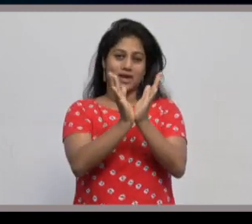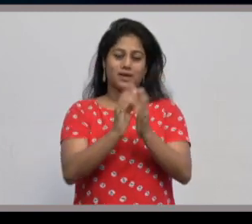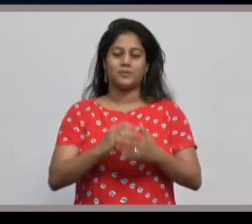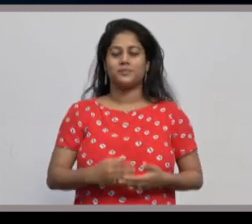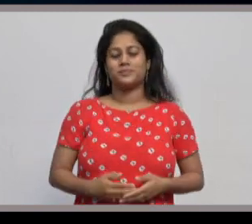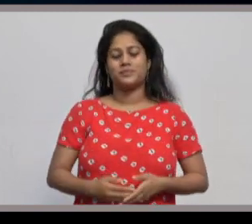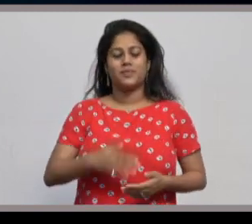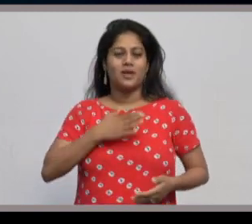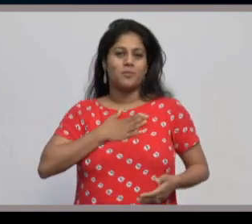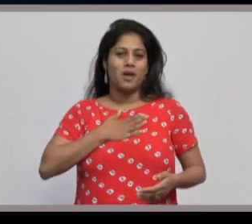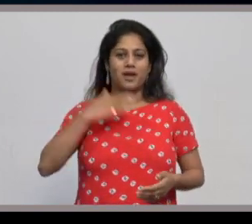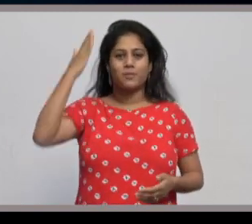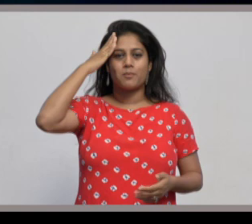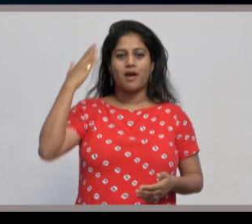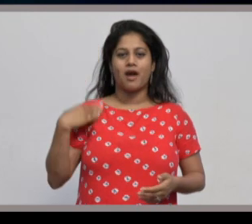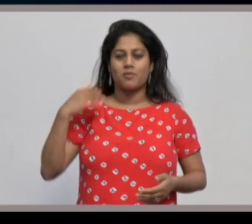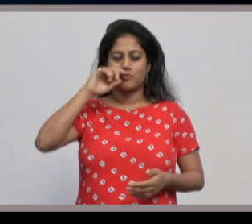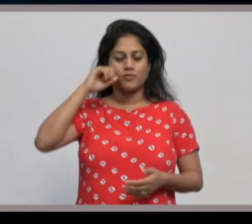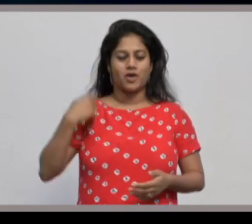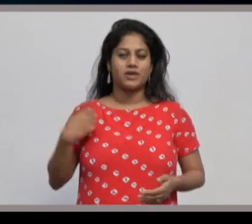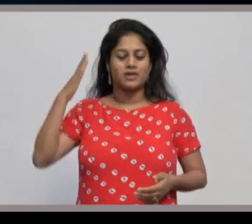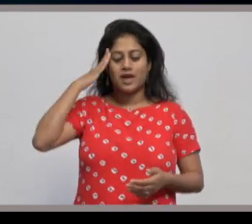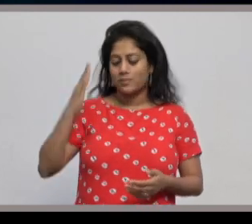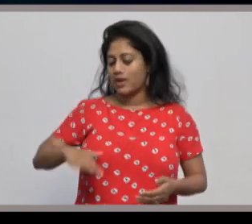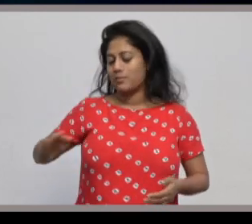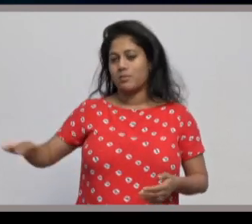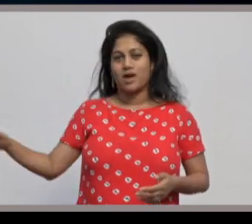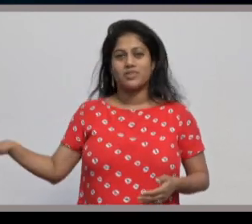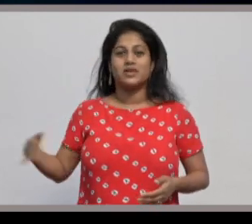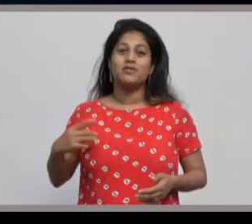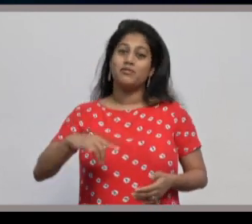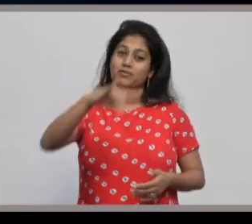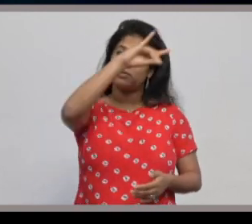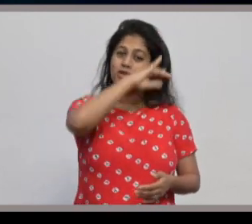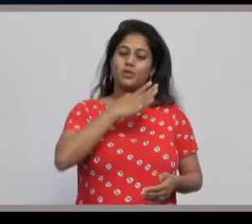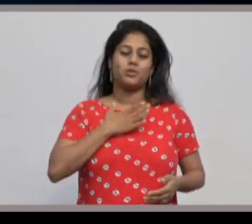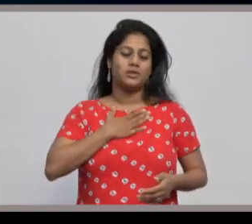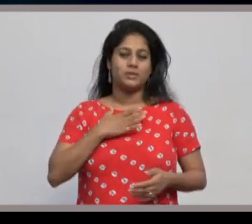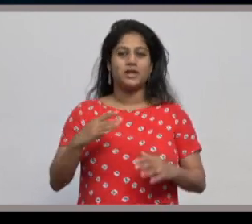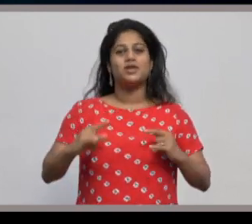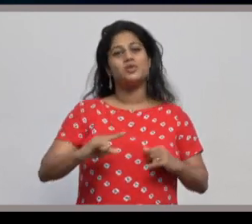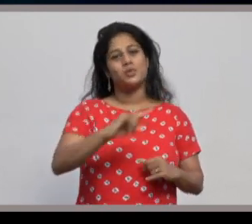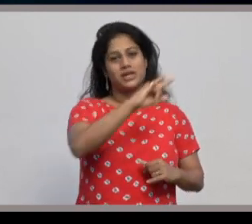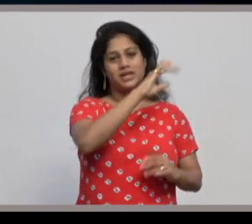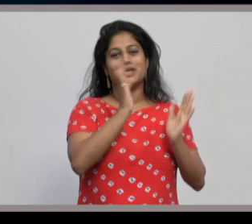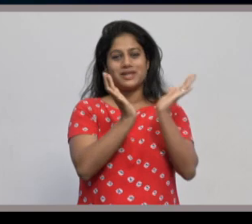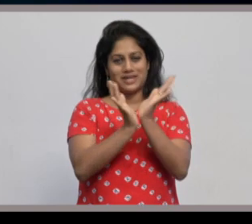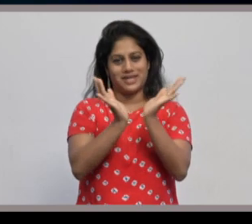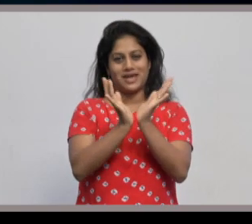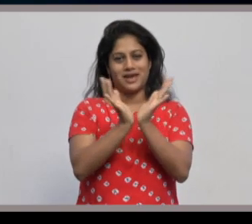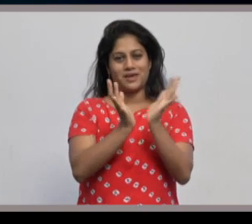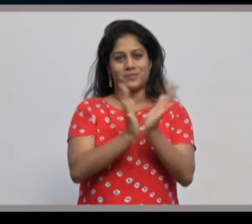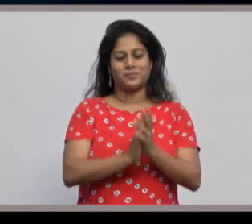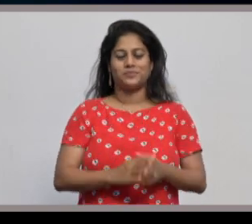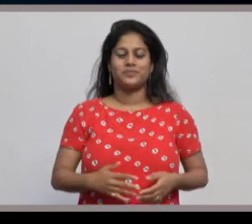So I had no choice but to take on the responsibility of providing for our family, which included taking care of